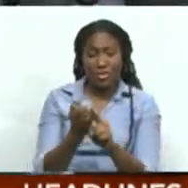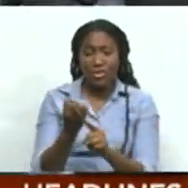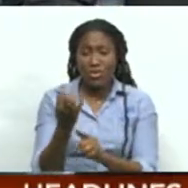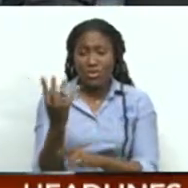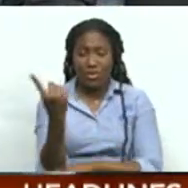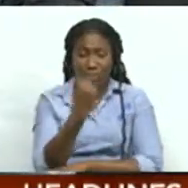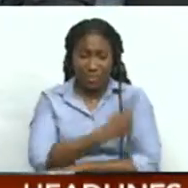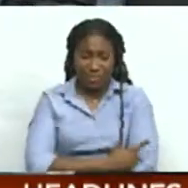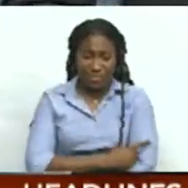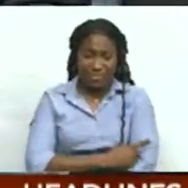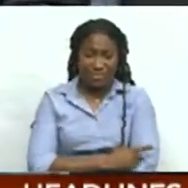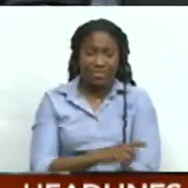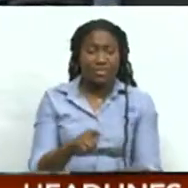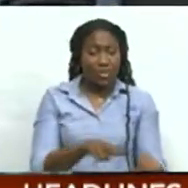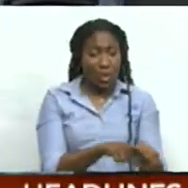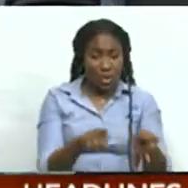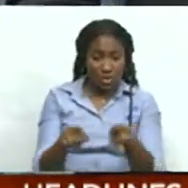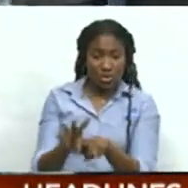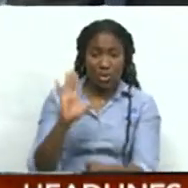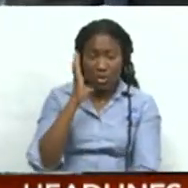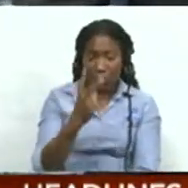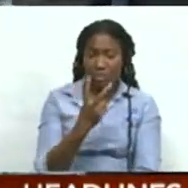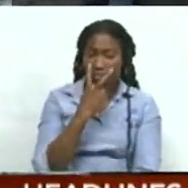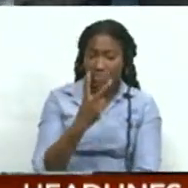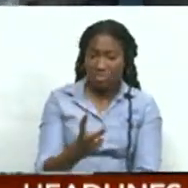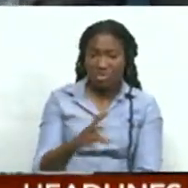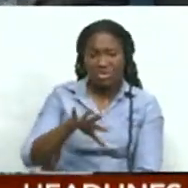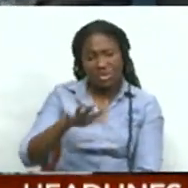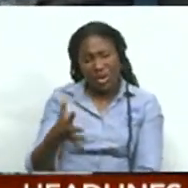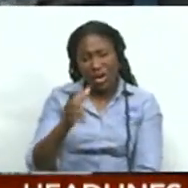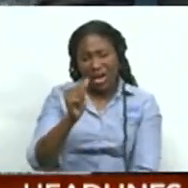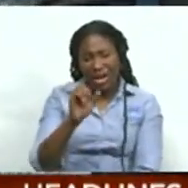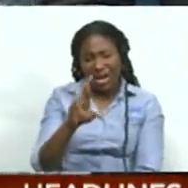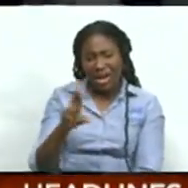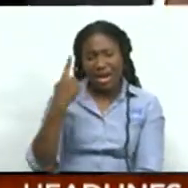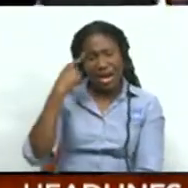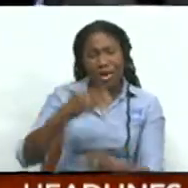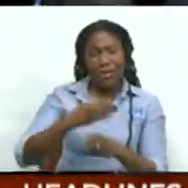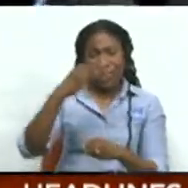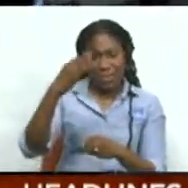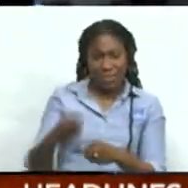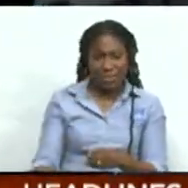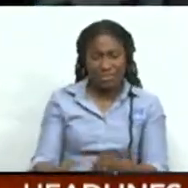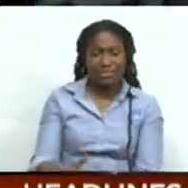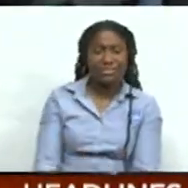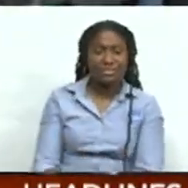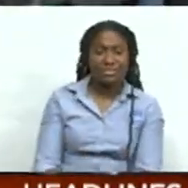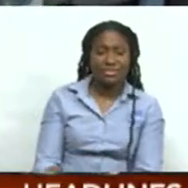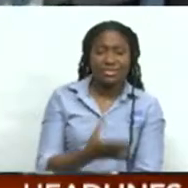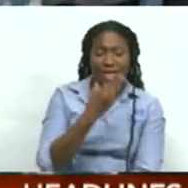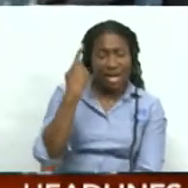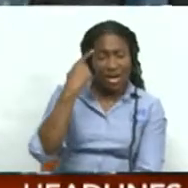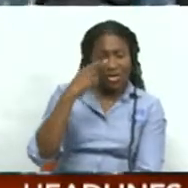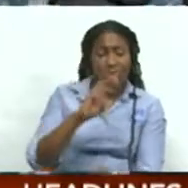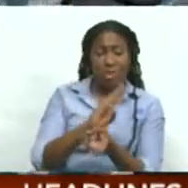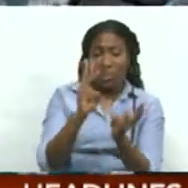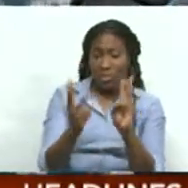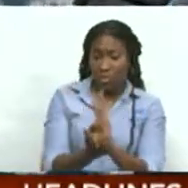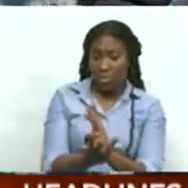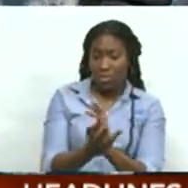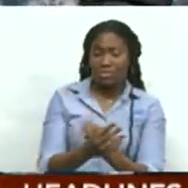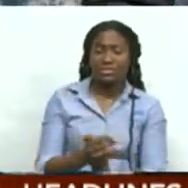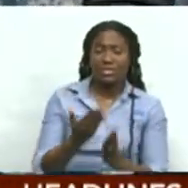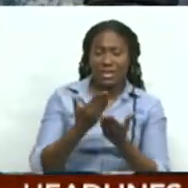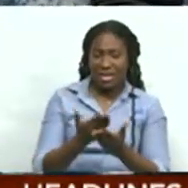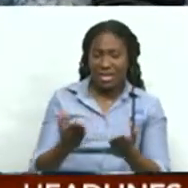And we will also be seeing moderate air quality over the weekend as well. Now looking at the forecast for us overnight tonight, things remain generally